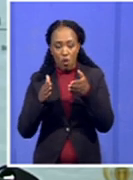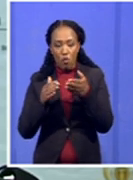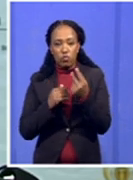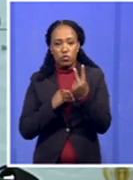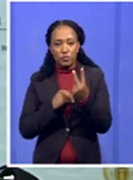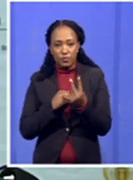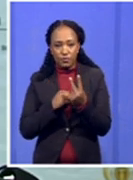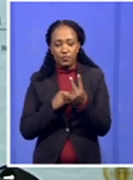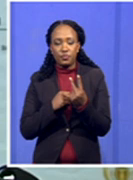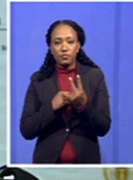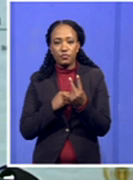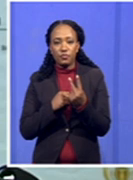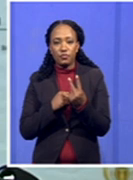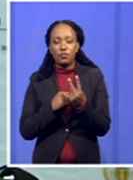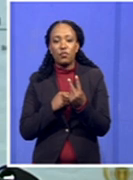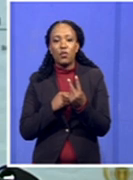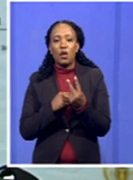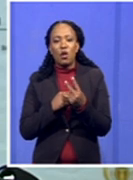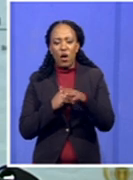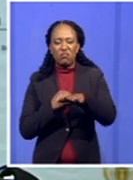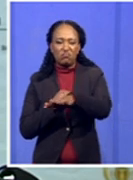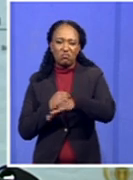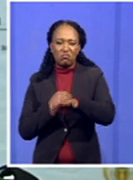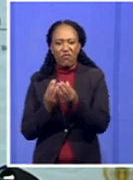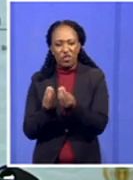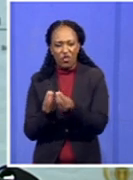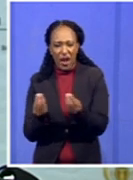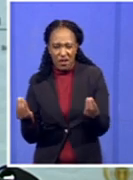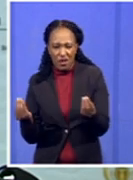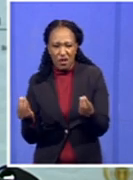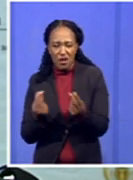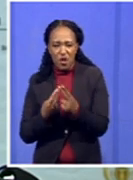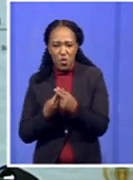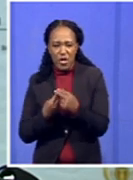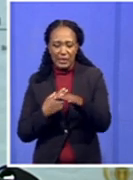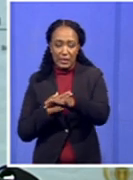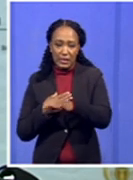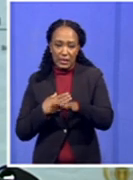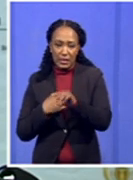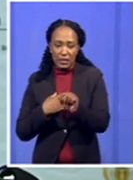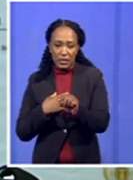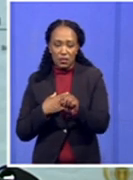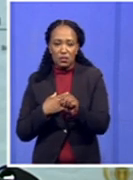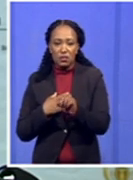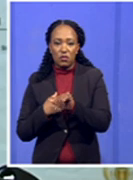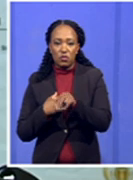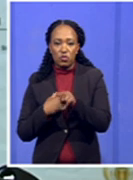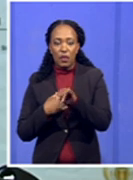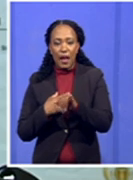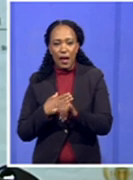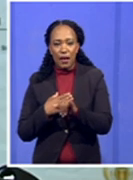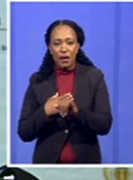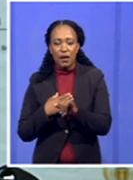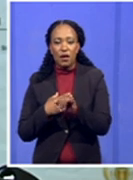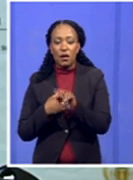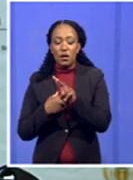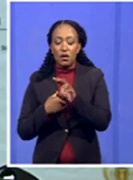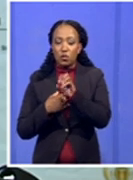is mainly a pediatrics area, and that work will complete in July of